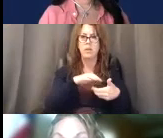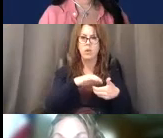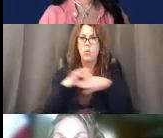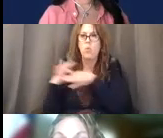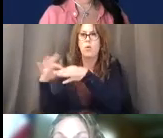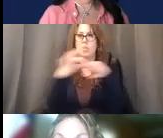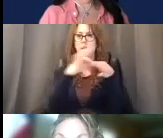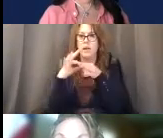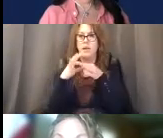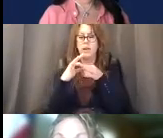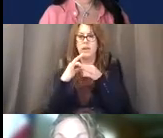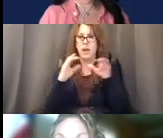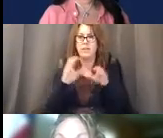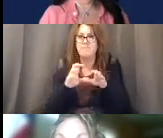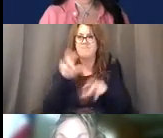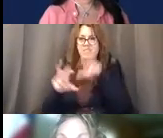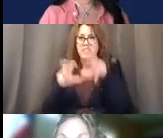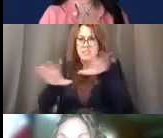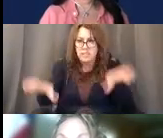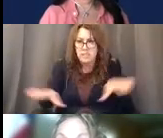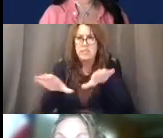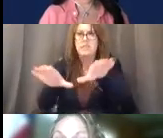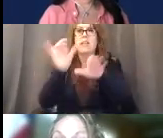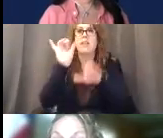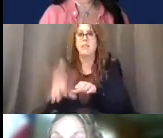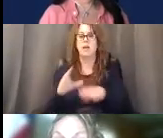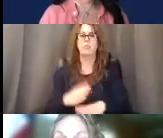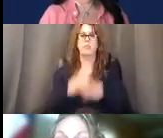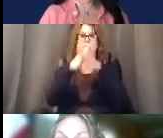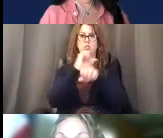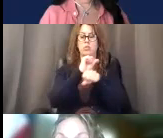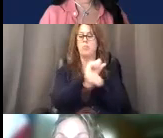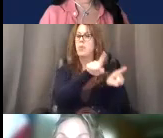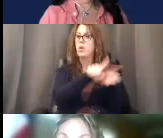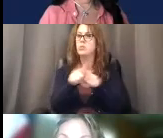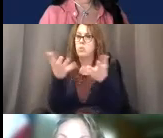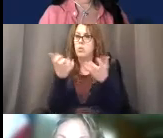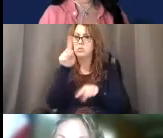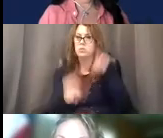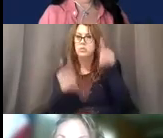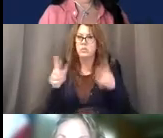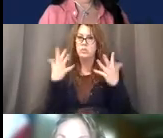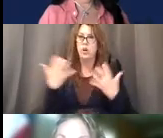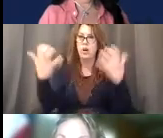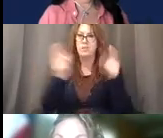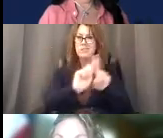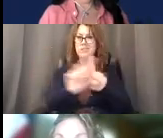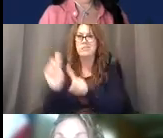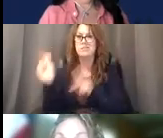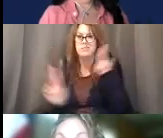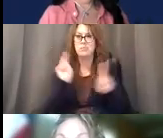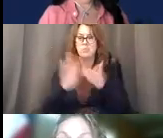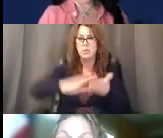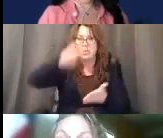work. Another goal of this series is for a diverse audience to come together to learn prevention principles such